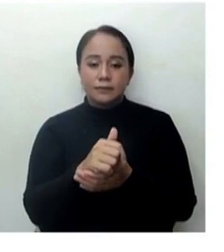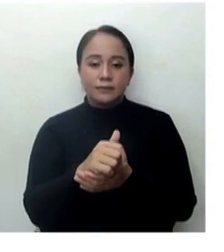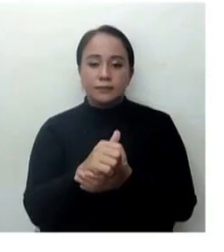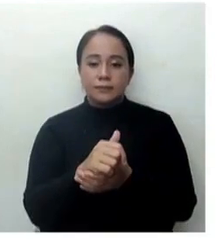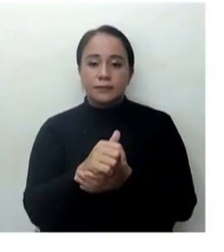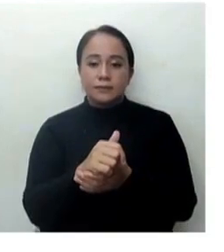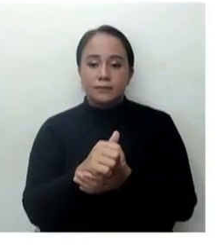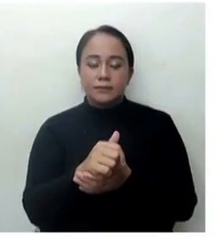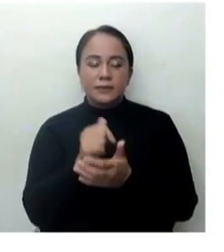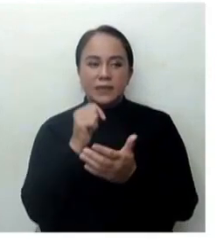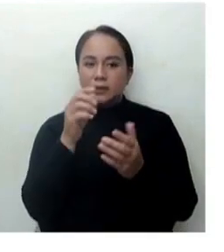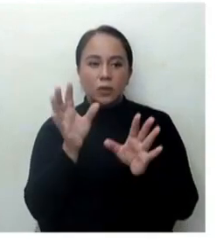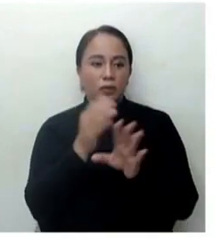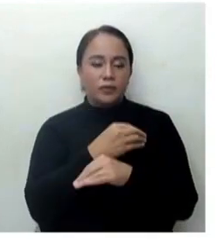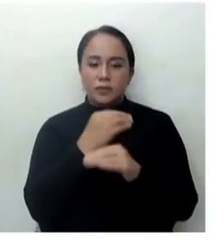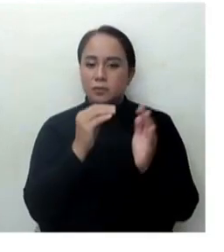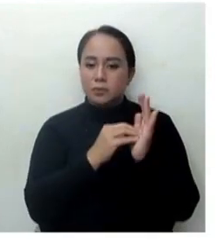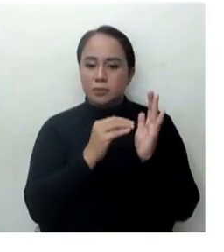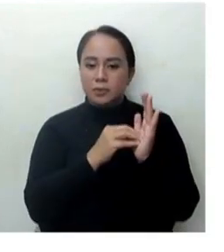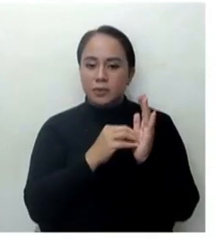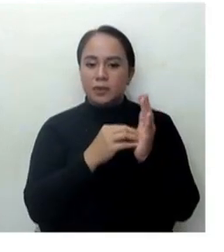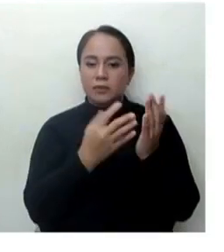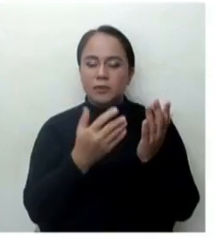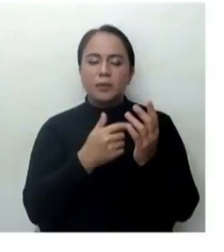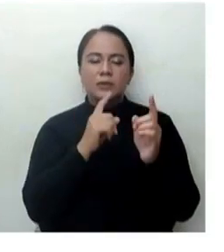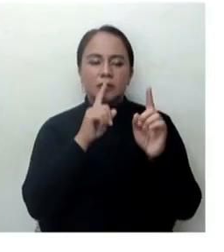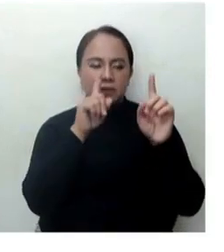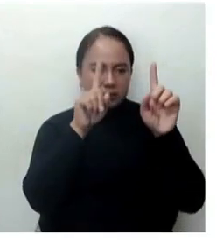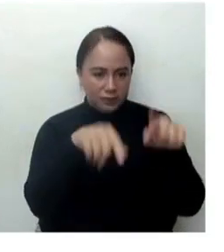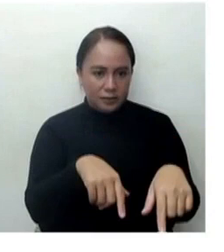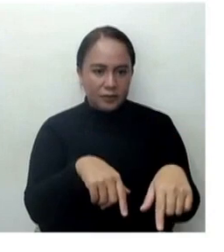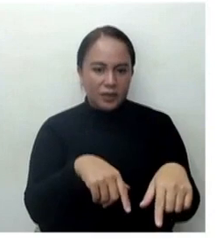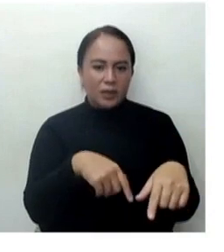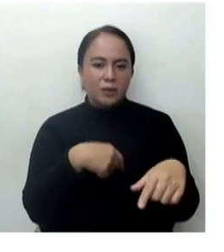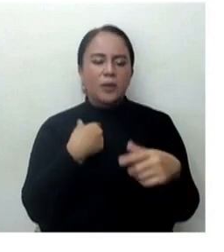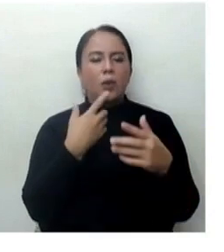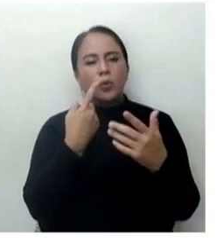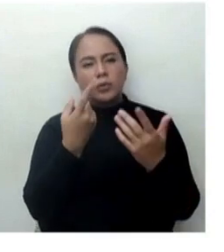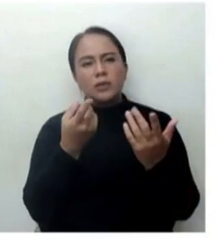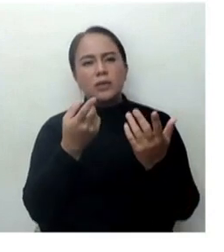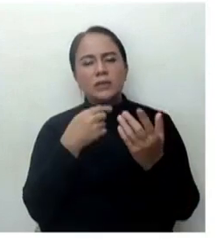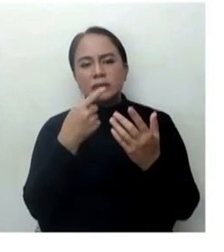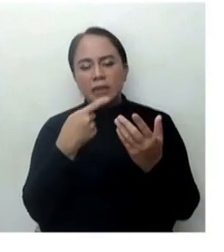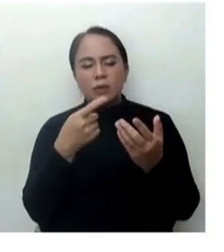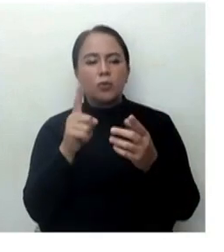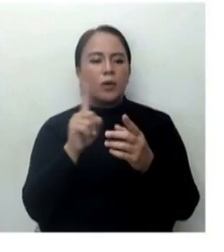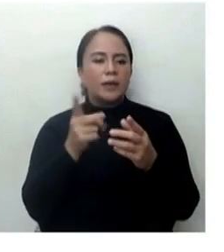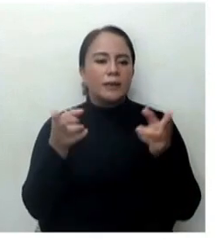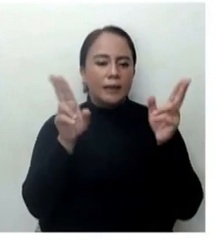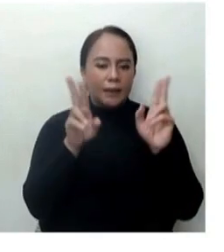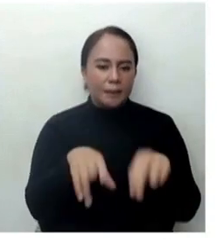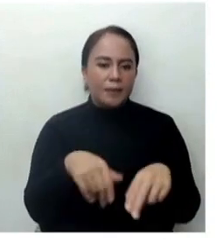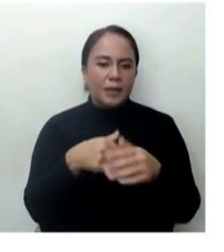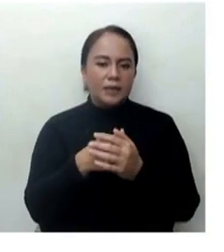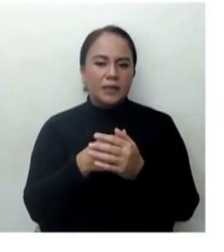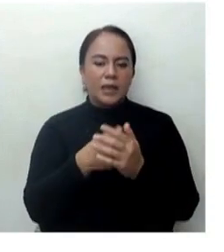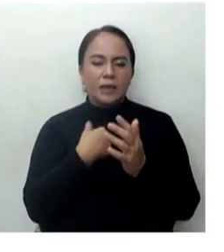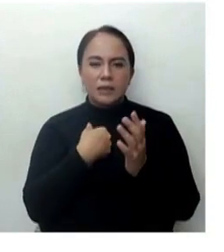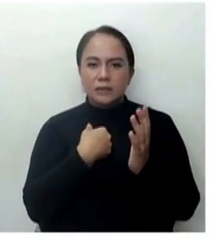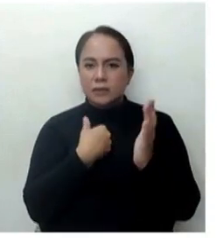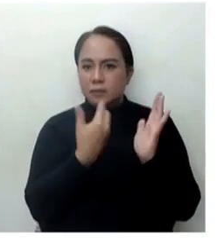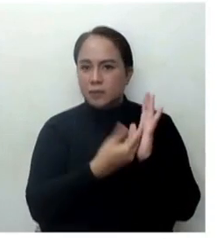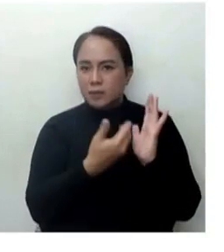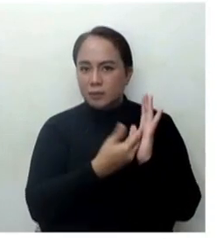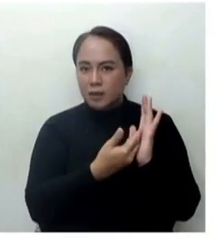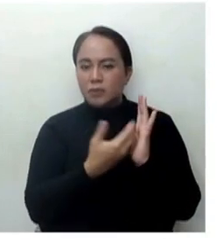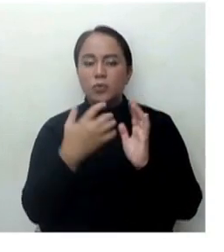this is now in the office of the prosecutor, and we will respond accordingly. We're just stating the facts that happened, and of course, the merits of the case will be evaluated